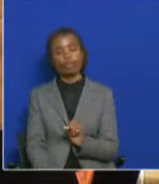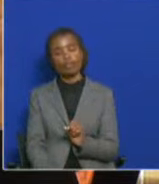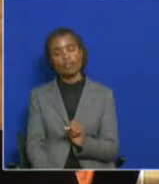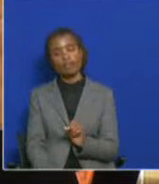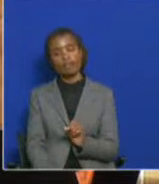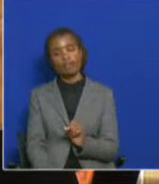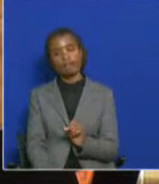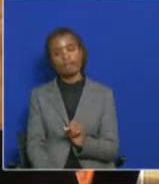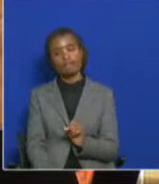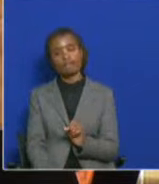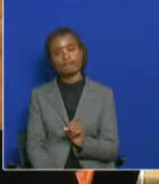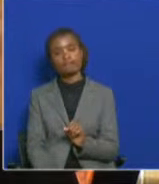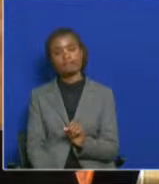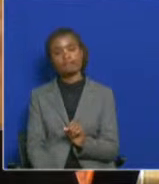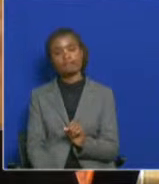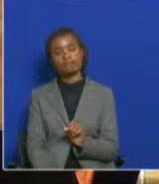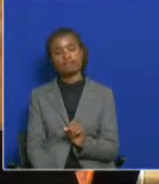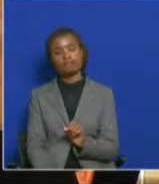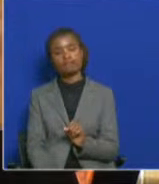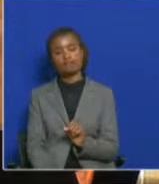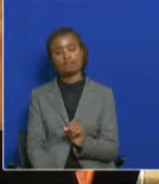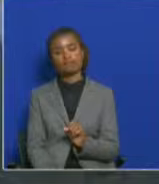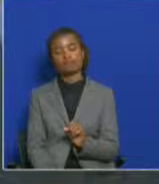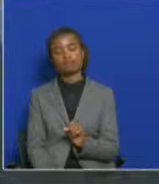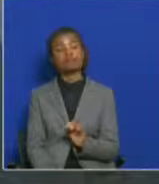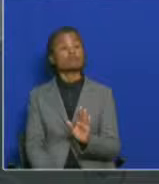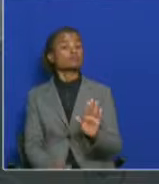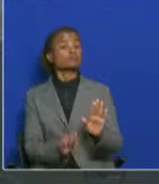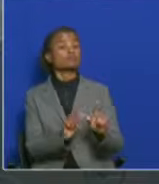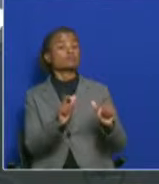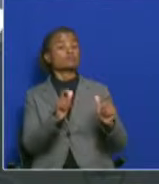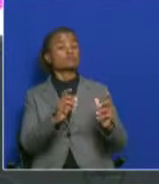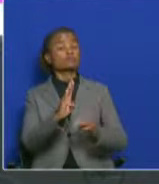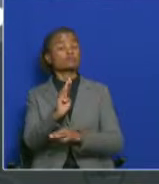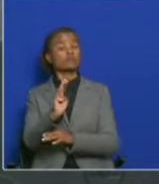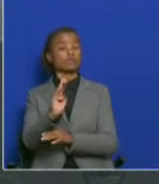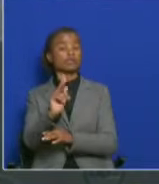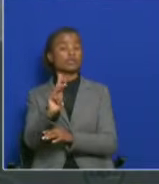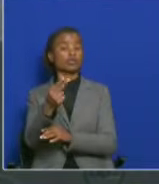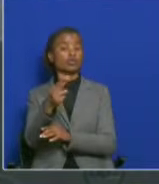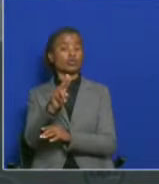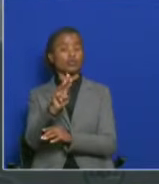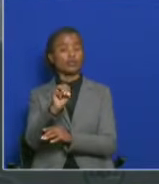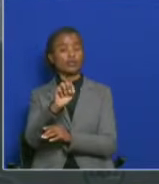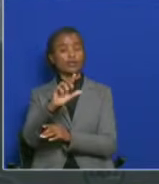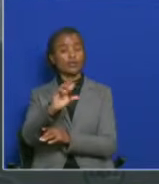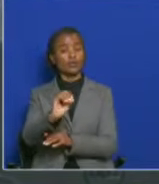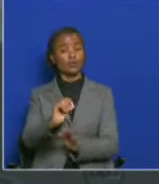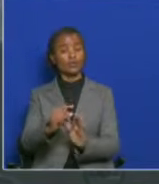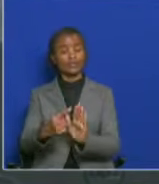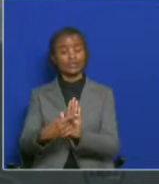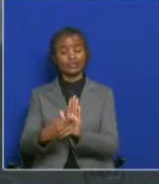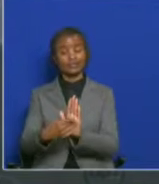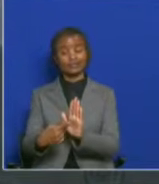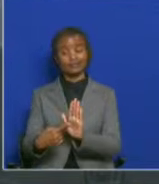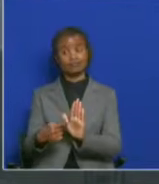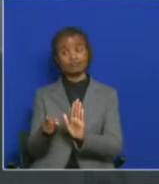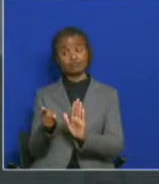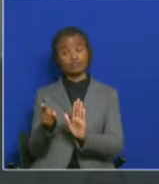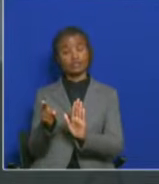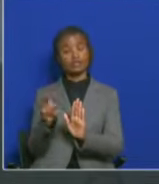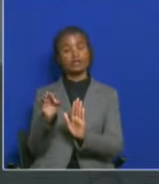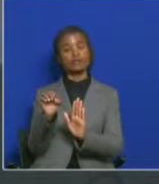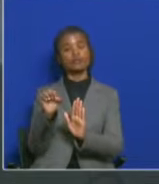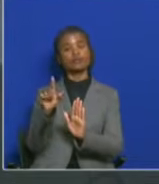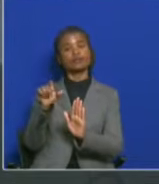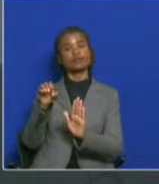2022? Commissioner Khumalo, the date at which Molefe Fani joined the